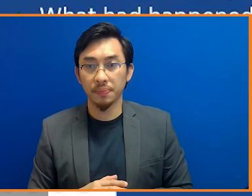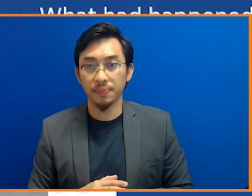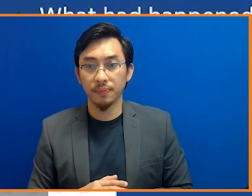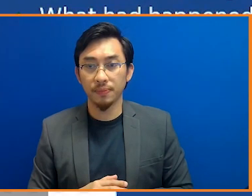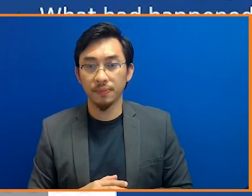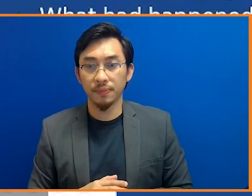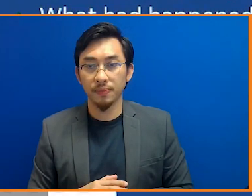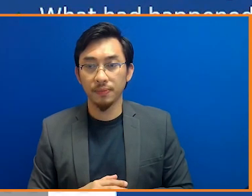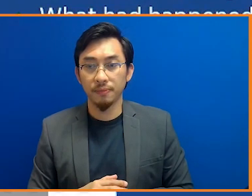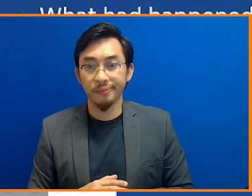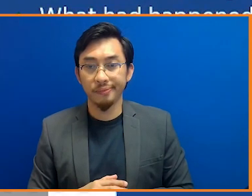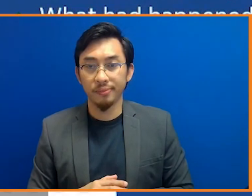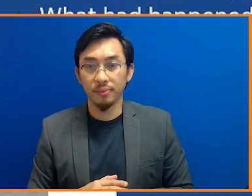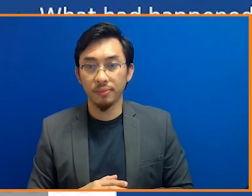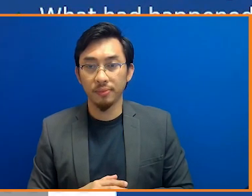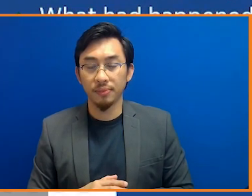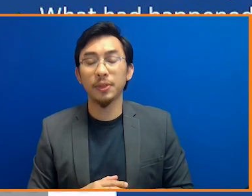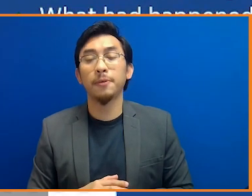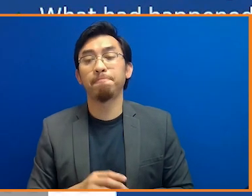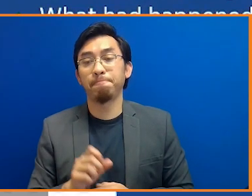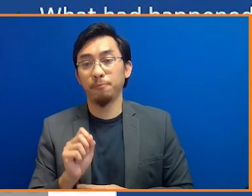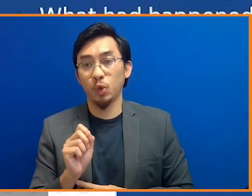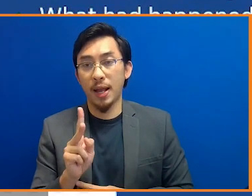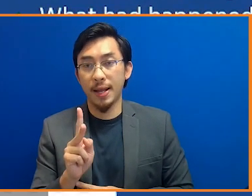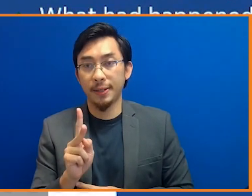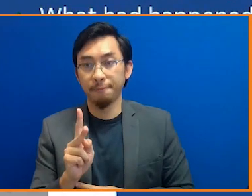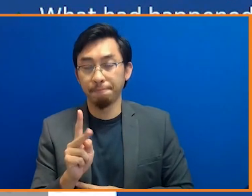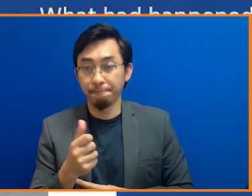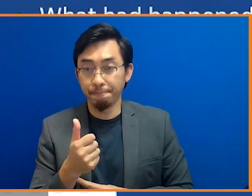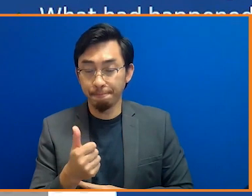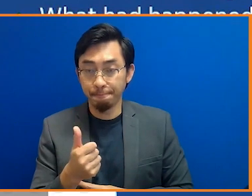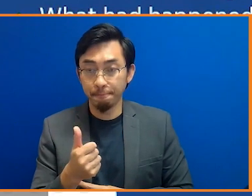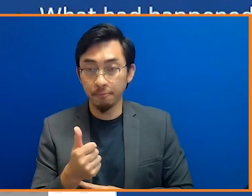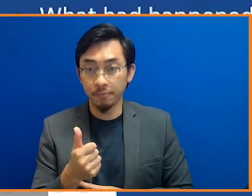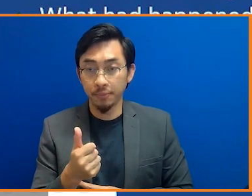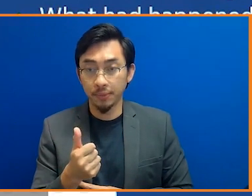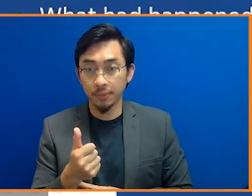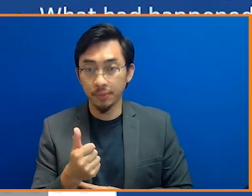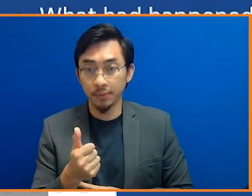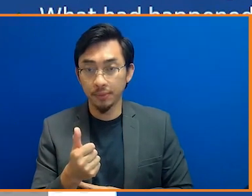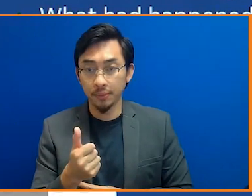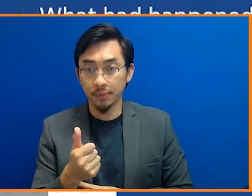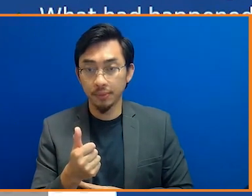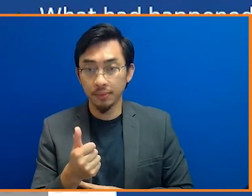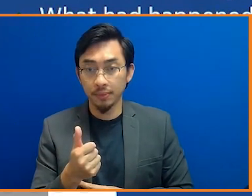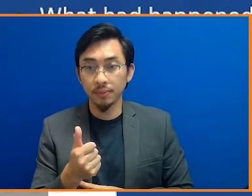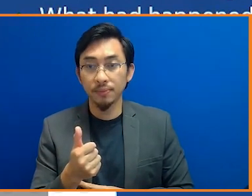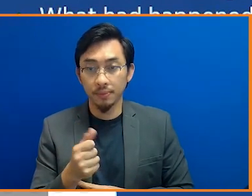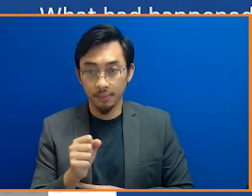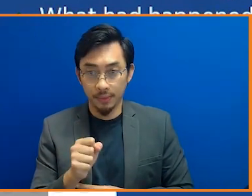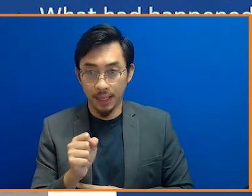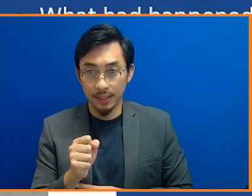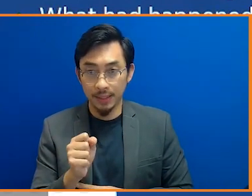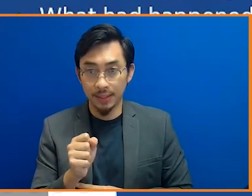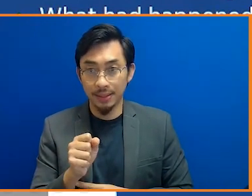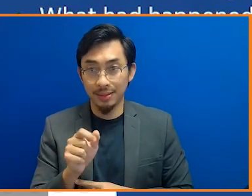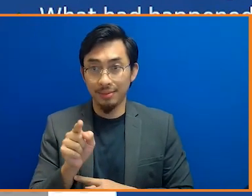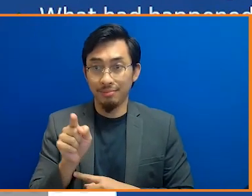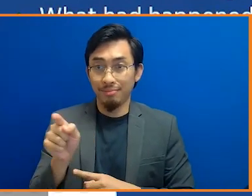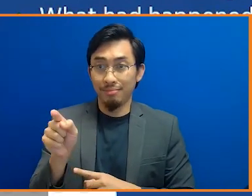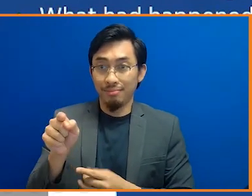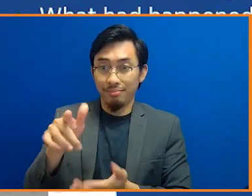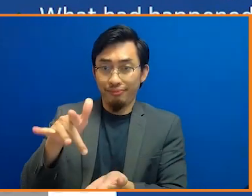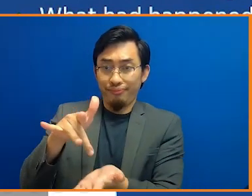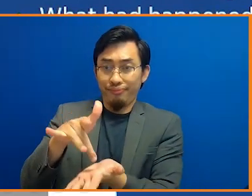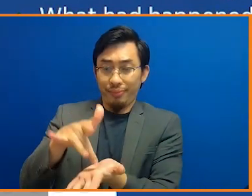You know? Okay. Okay. Good. All right. So this